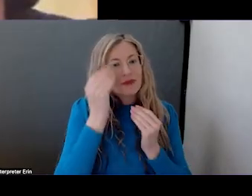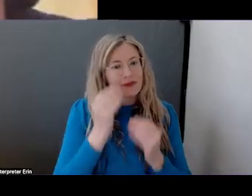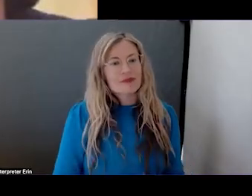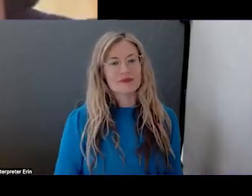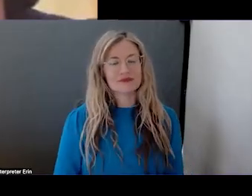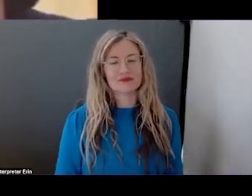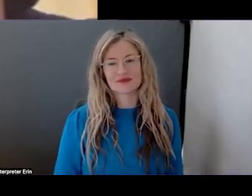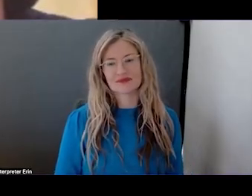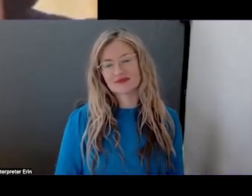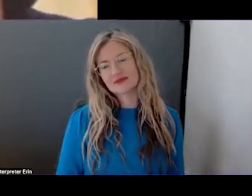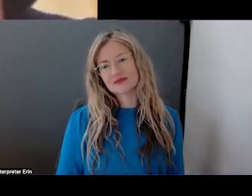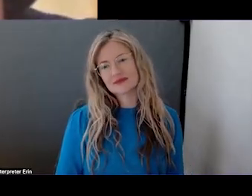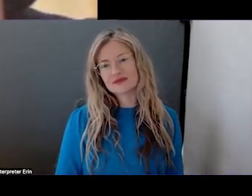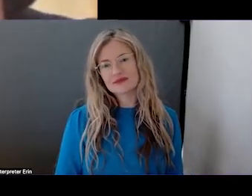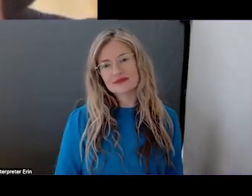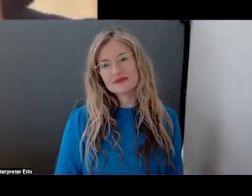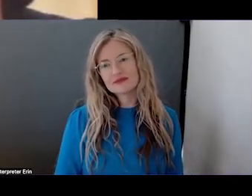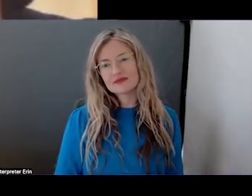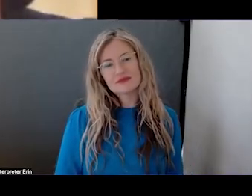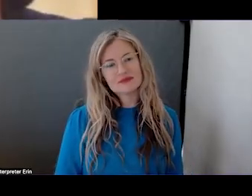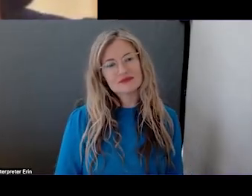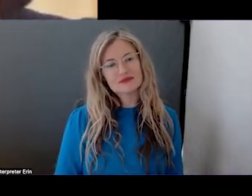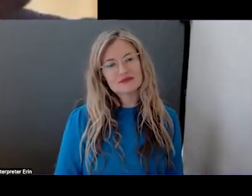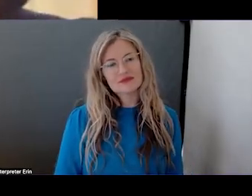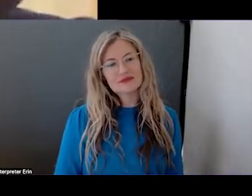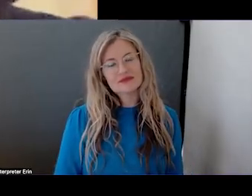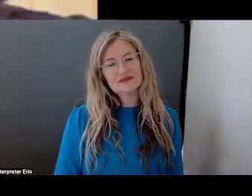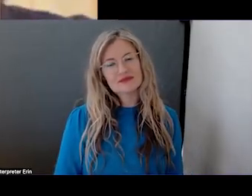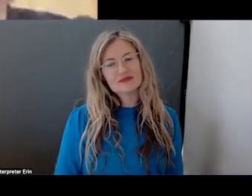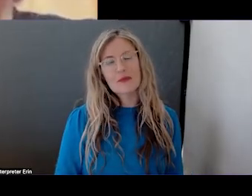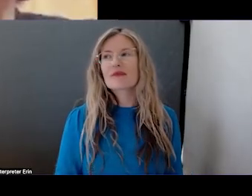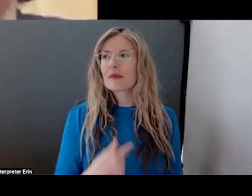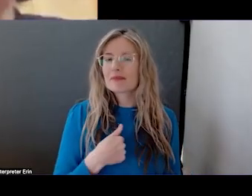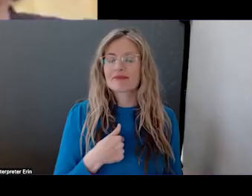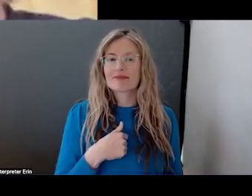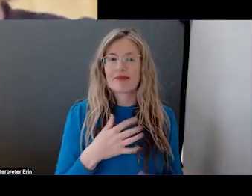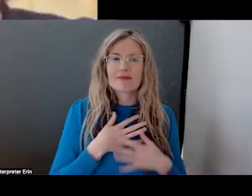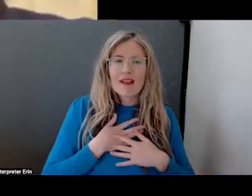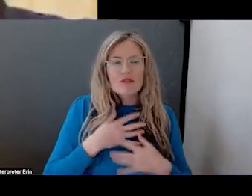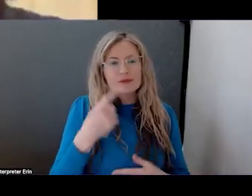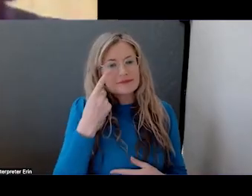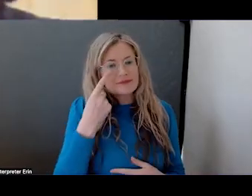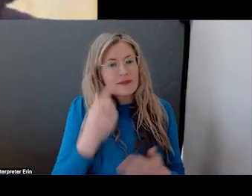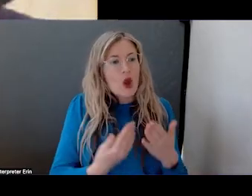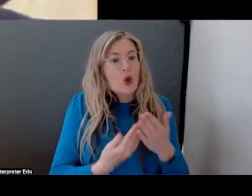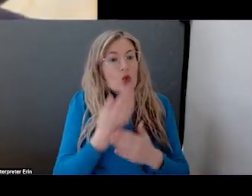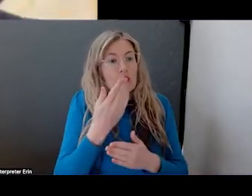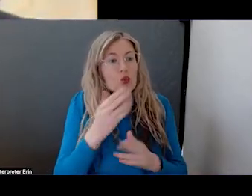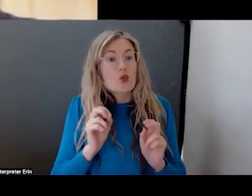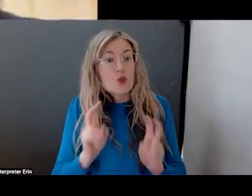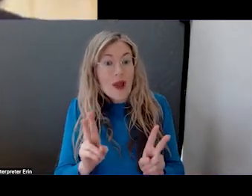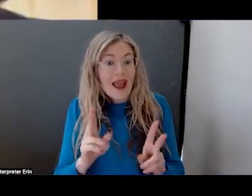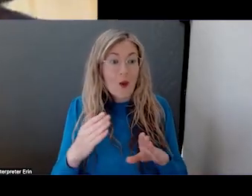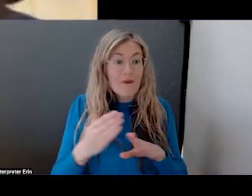Also, in order to try a new way of working and also of attending a class